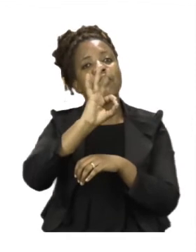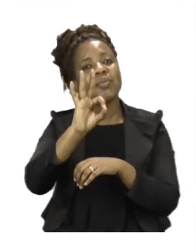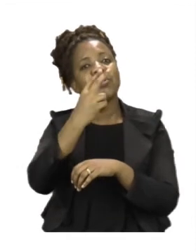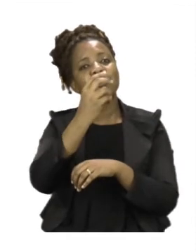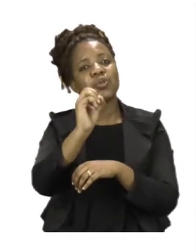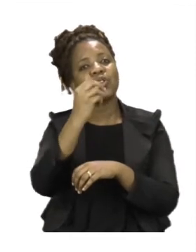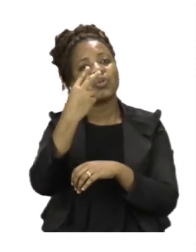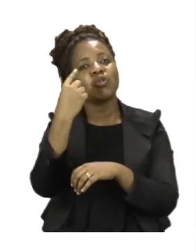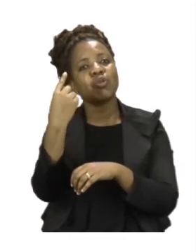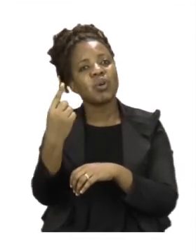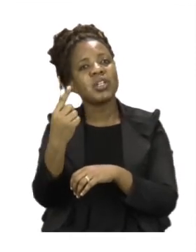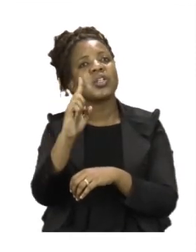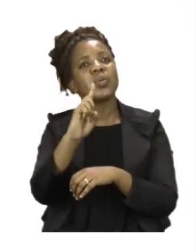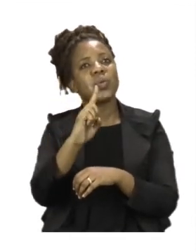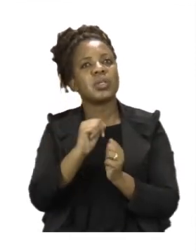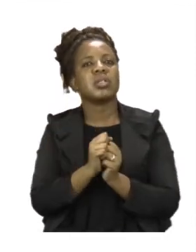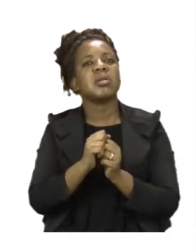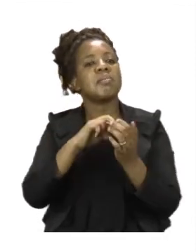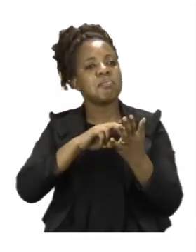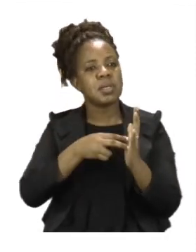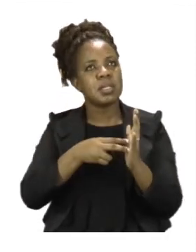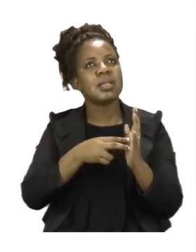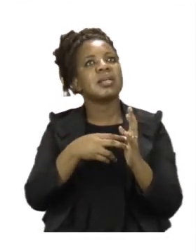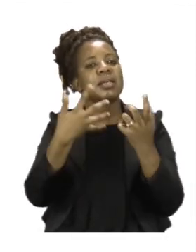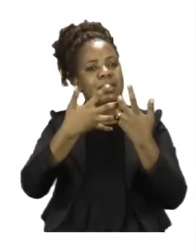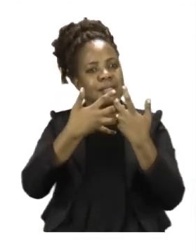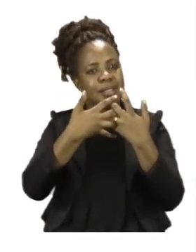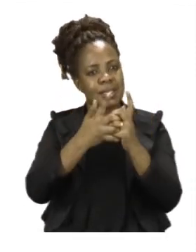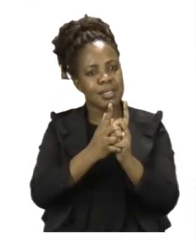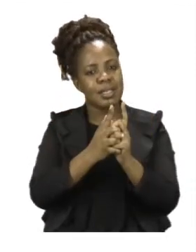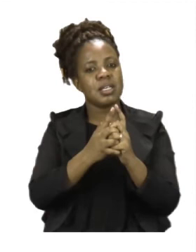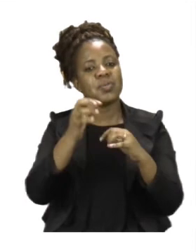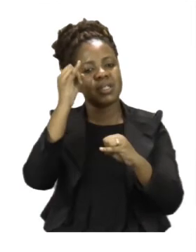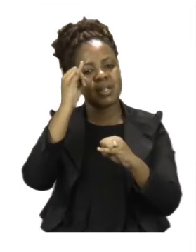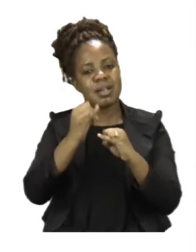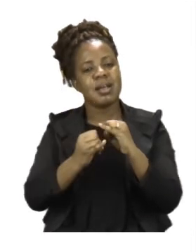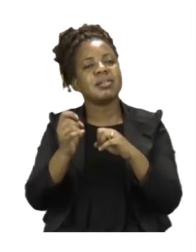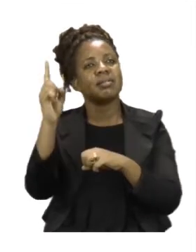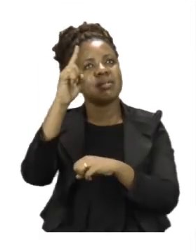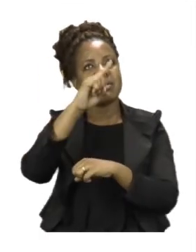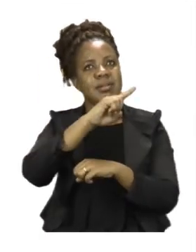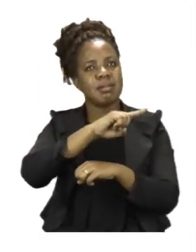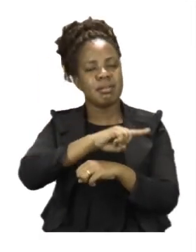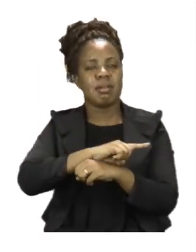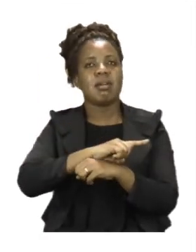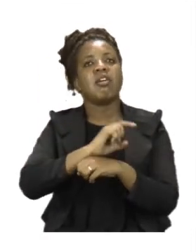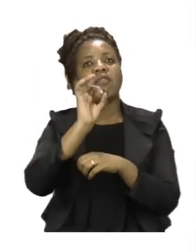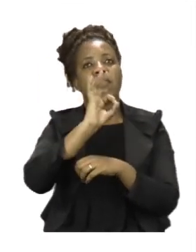day was Sunday. So I'd like you to please write the word